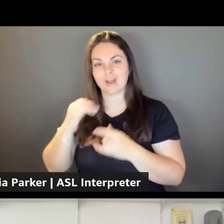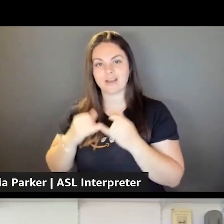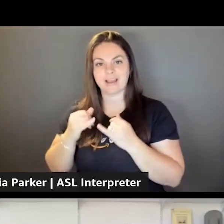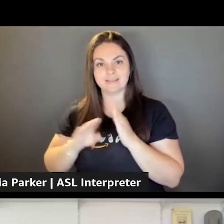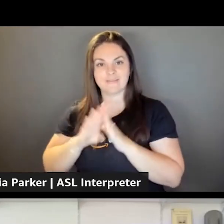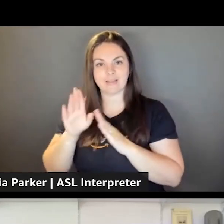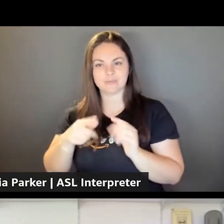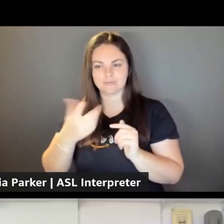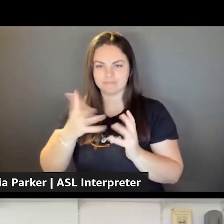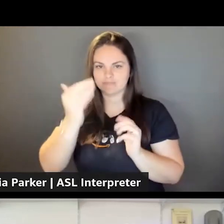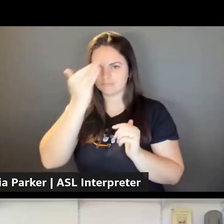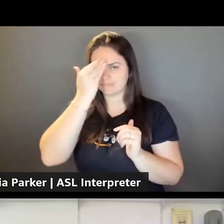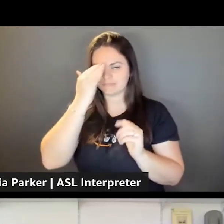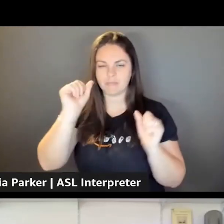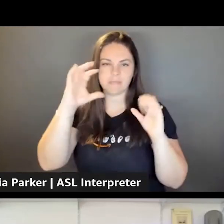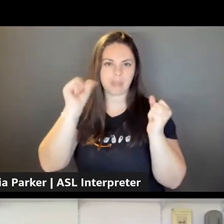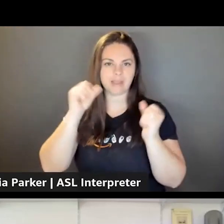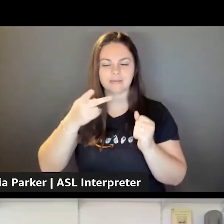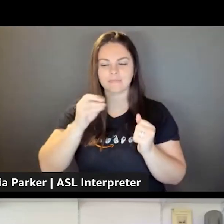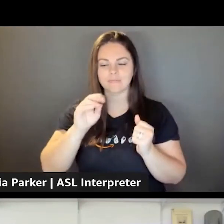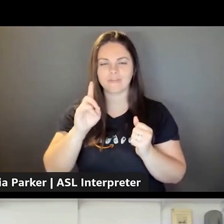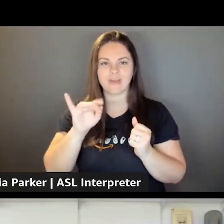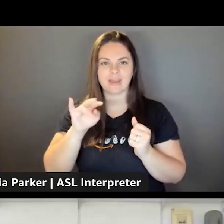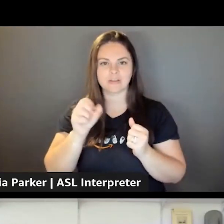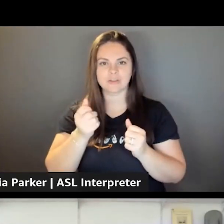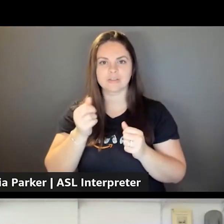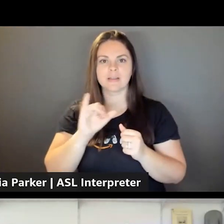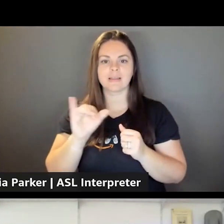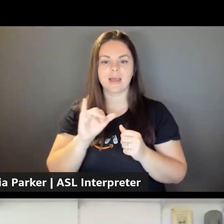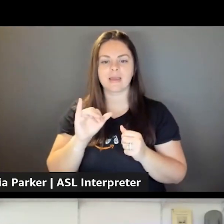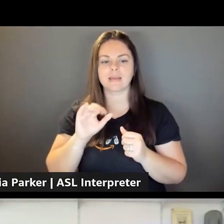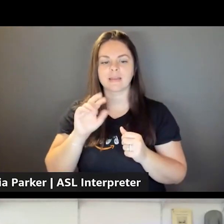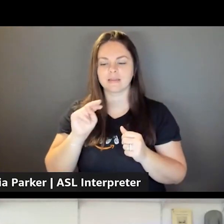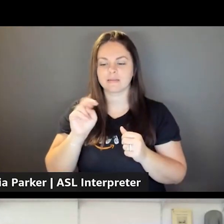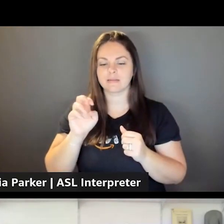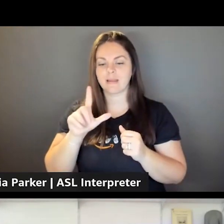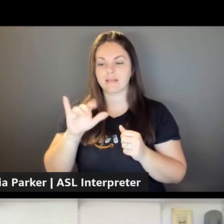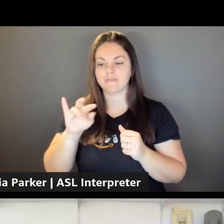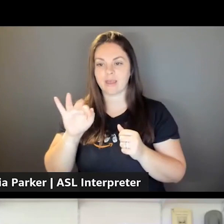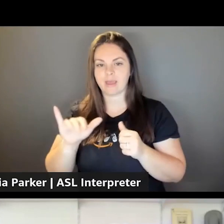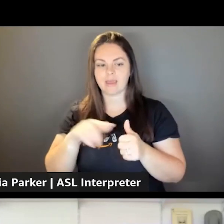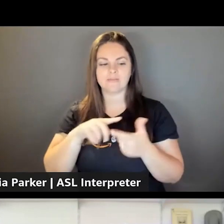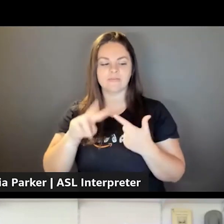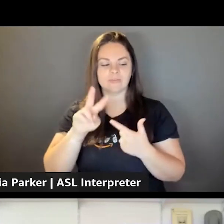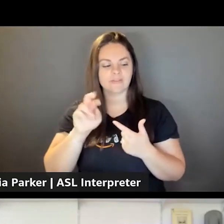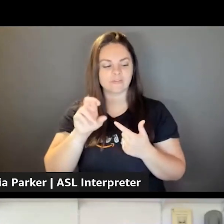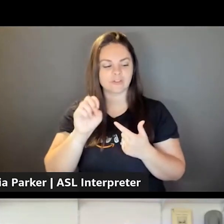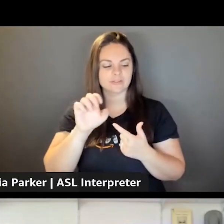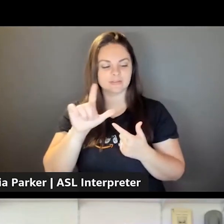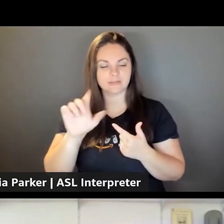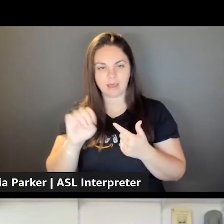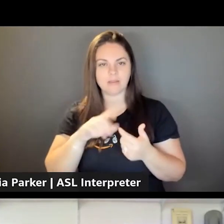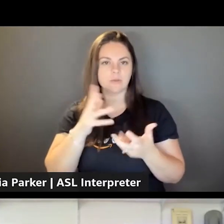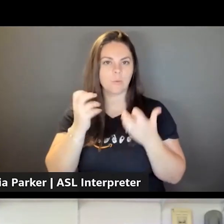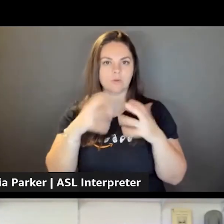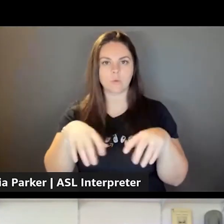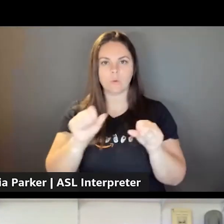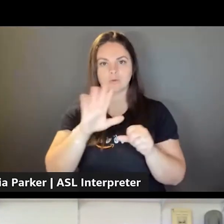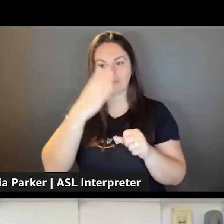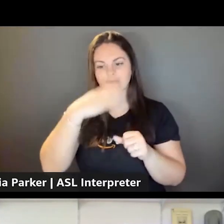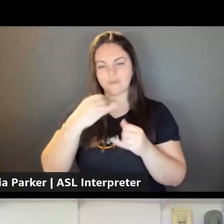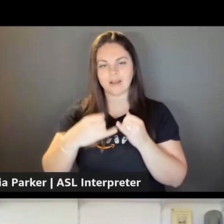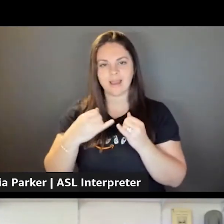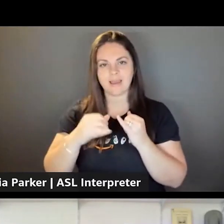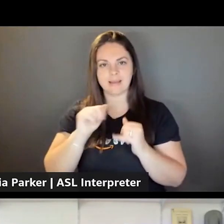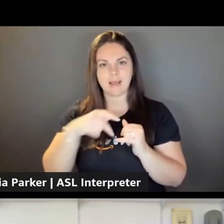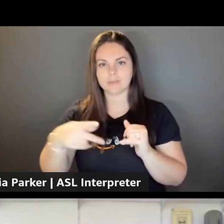to amazing providers like Netlify and Vercel, right? And you want to simply host your front-end applications. You don't have to set up